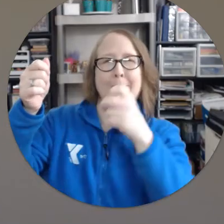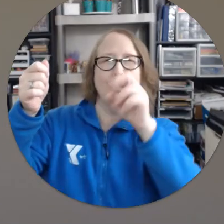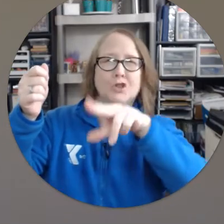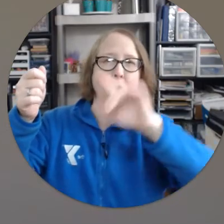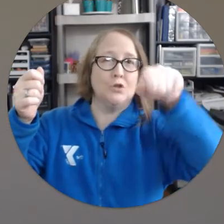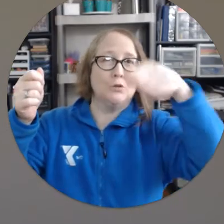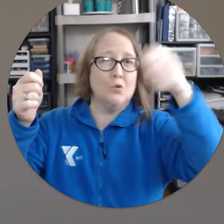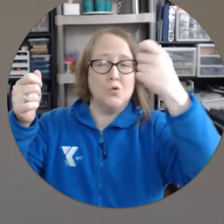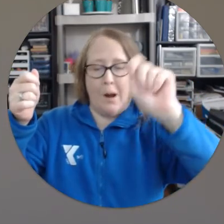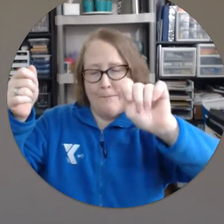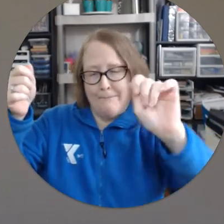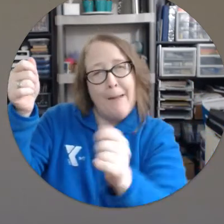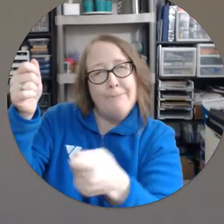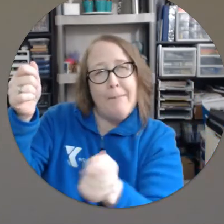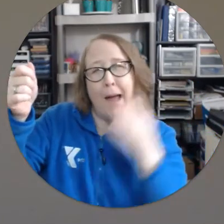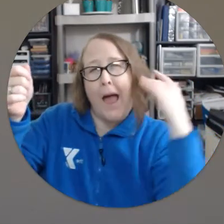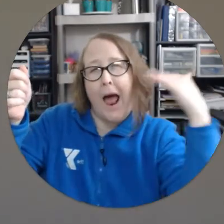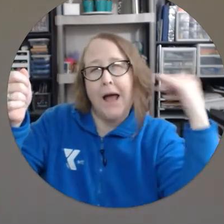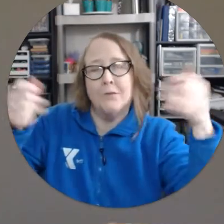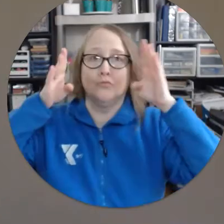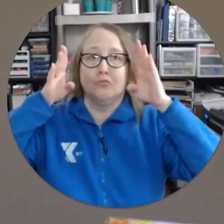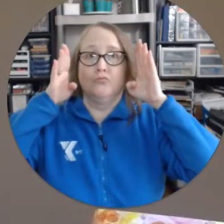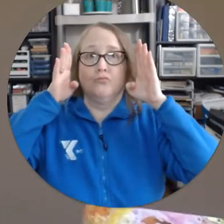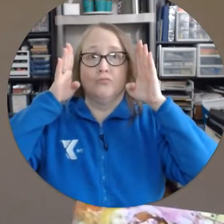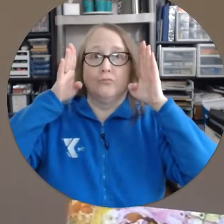spoon to get attention.